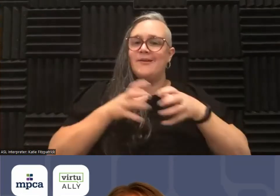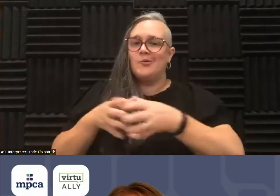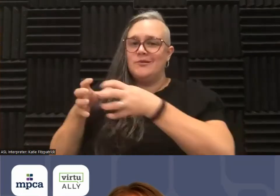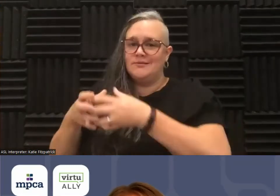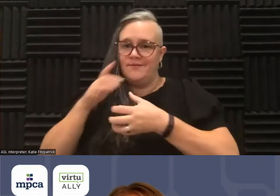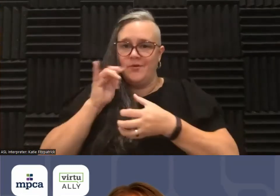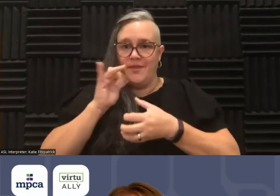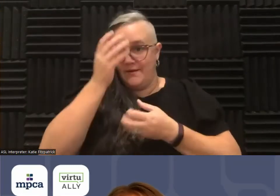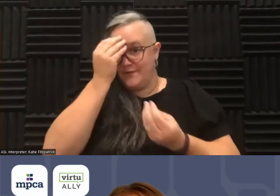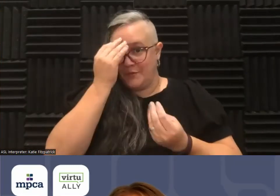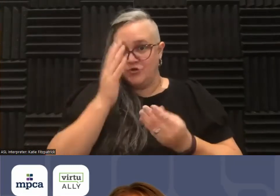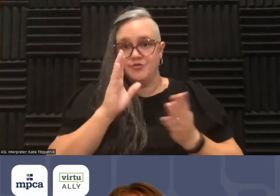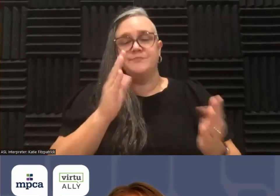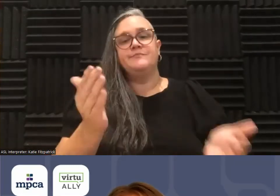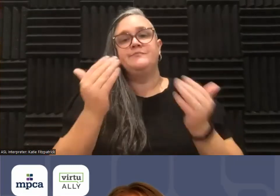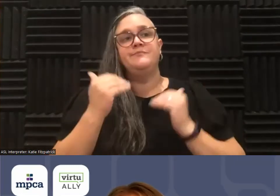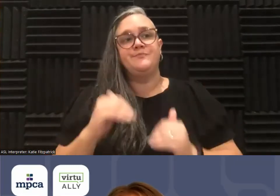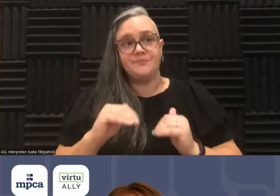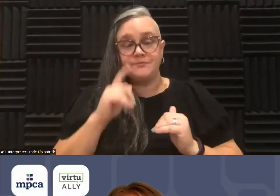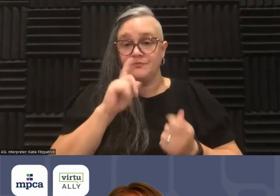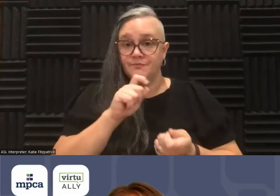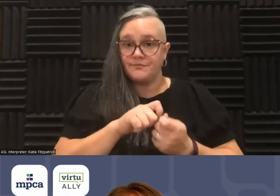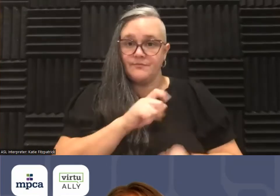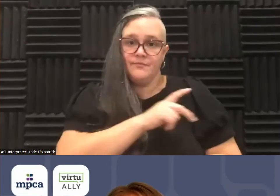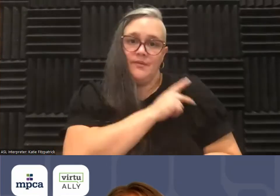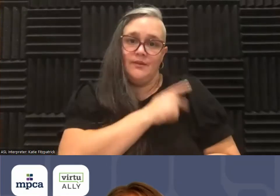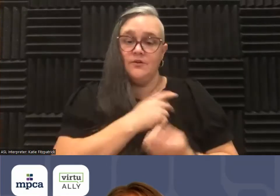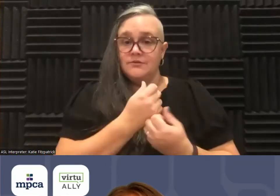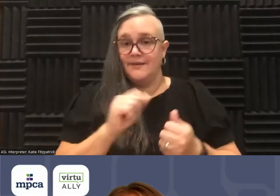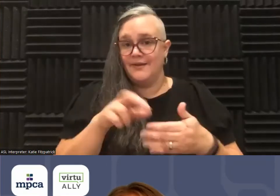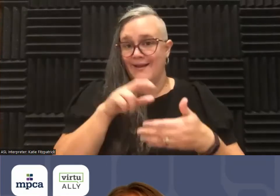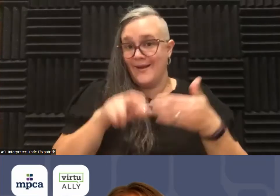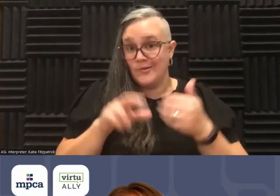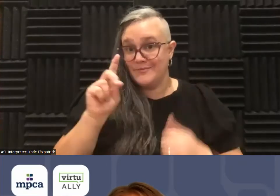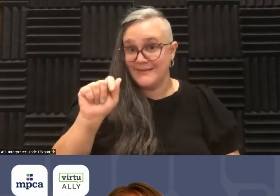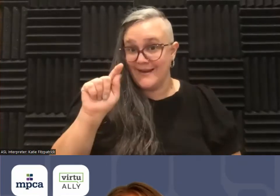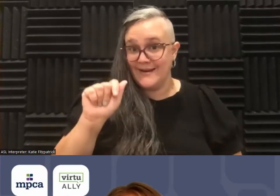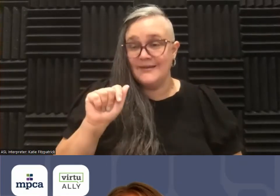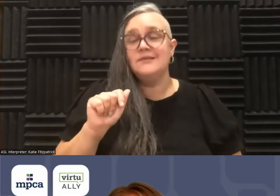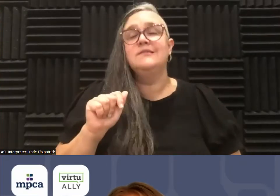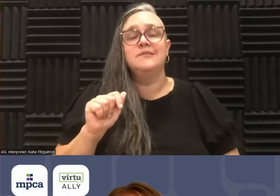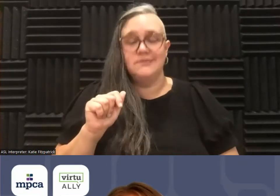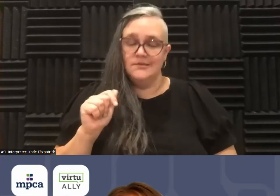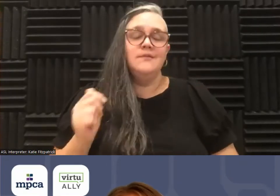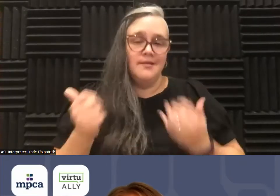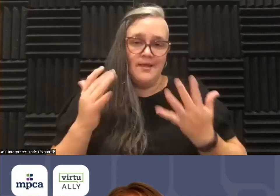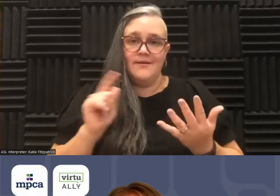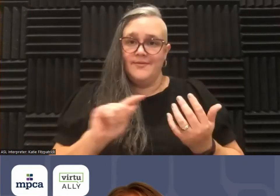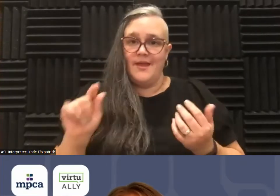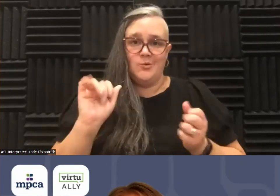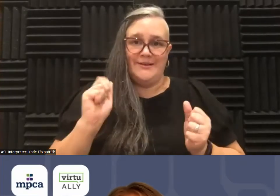it comes to specific patient safety, the outcomes data, much of that you would be able to